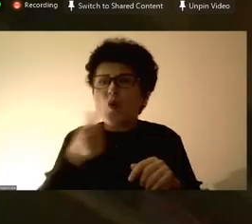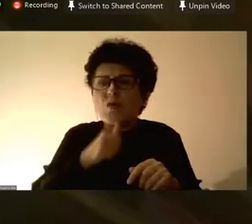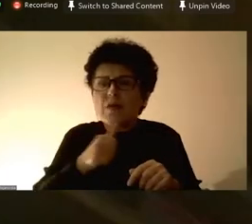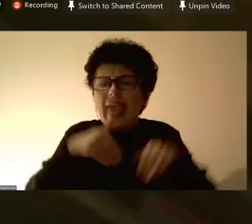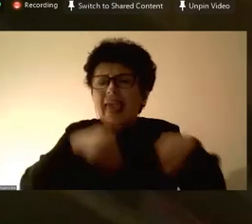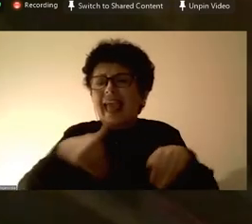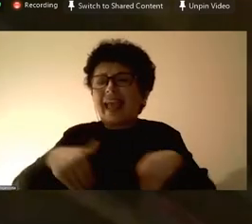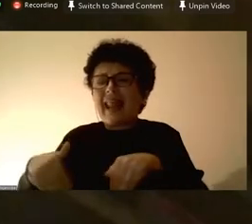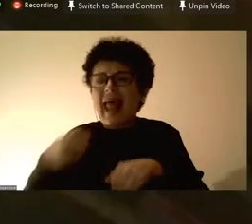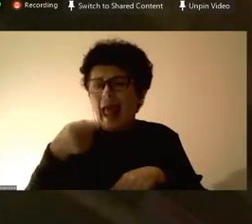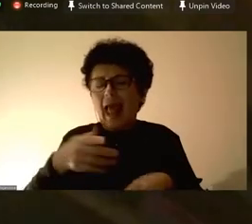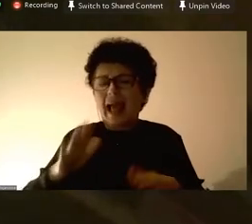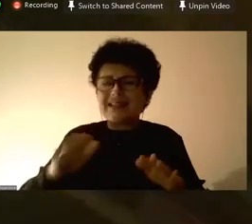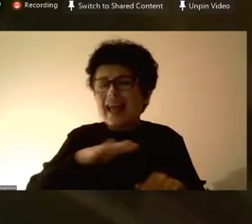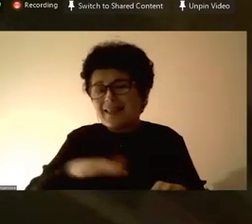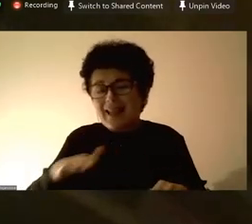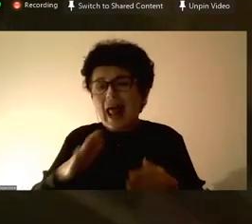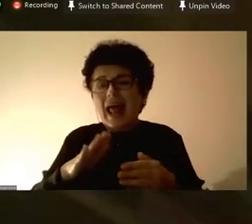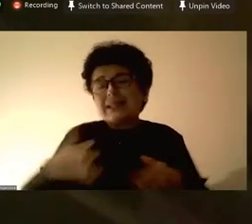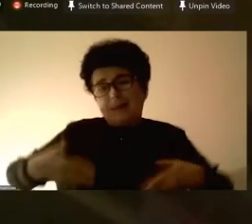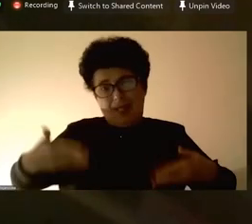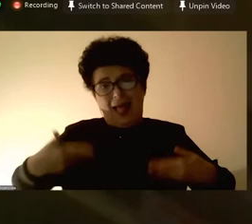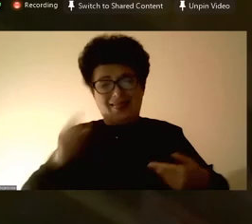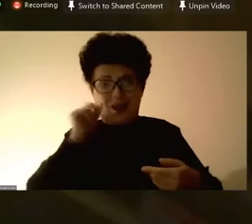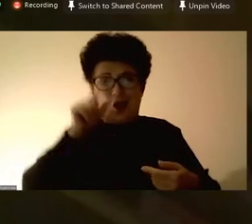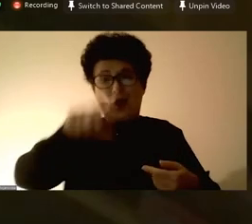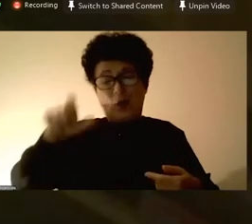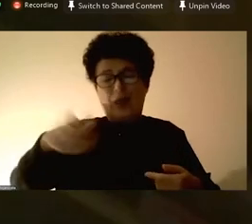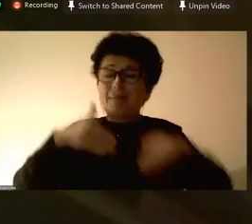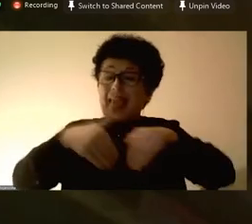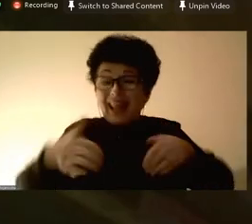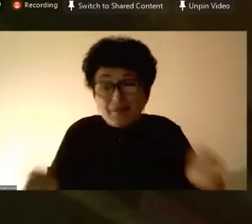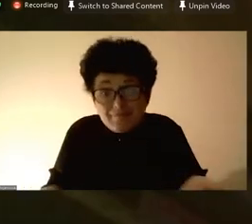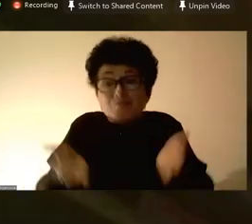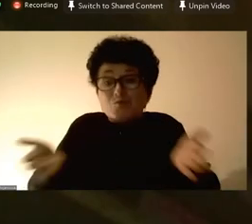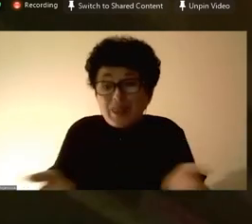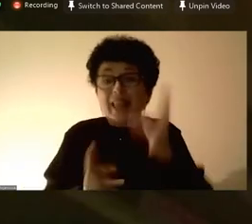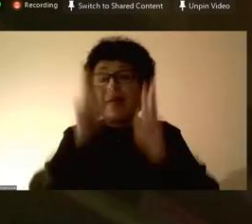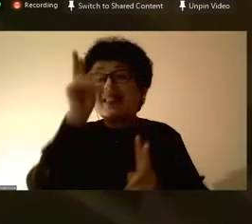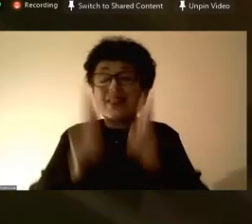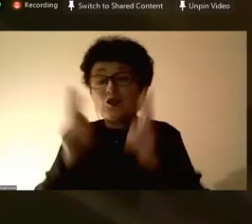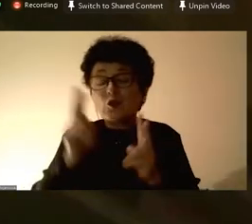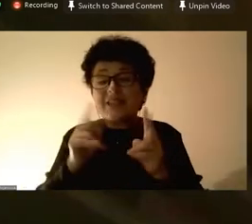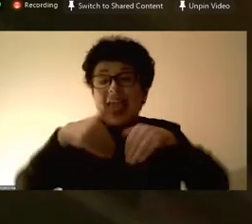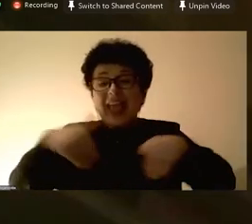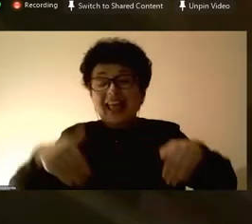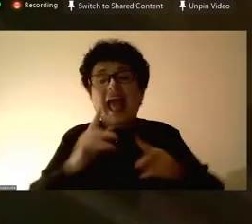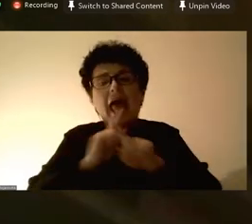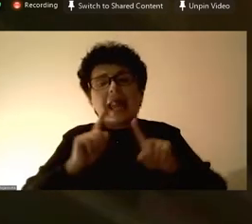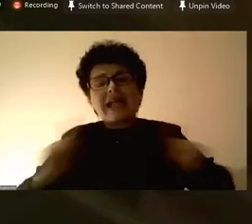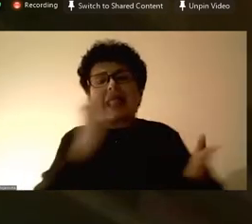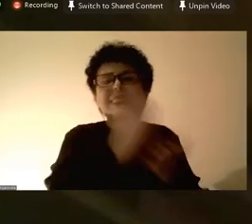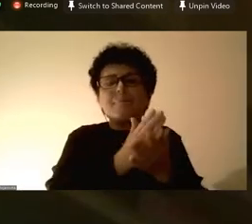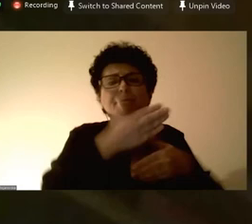together to stimulate the discussion about different sorts of behavior that you can use and you